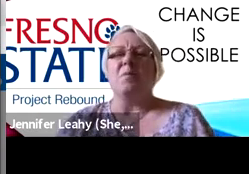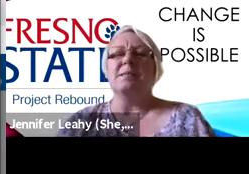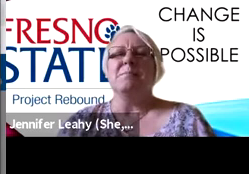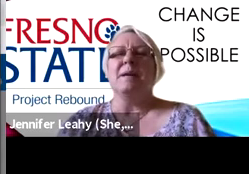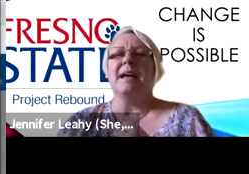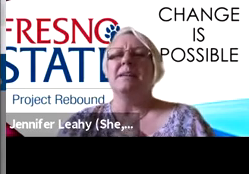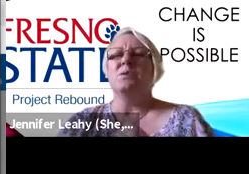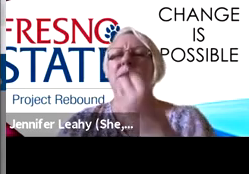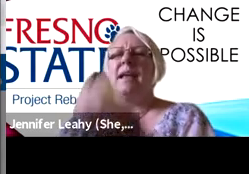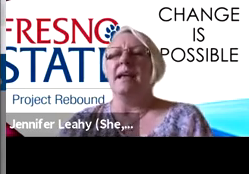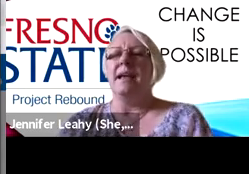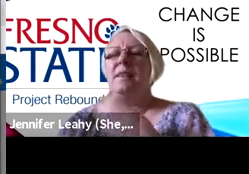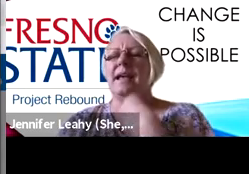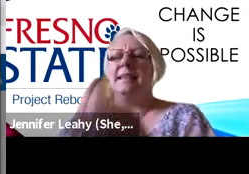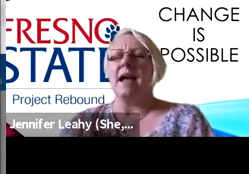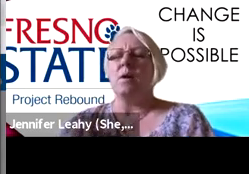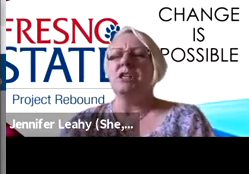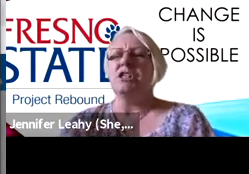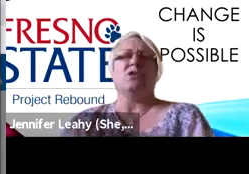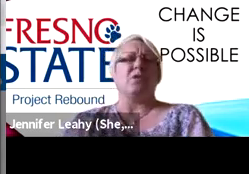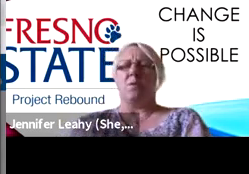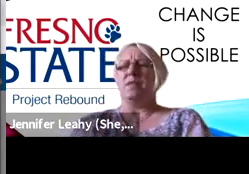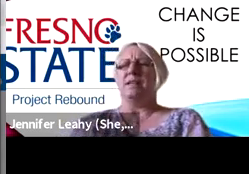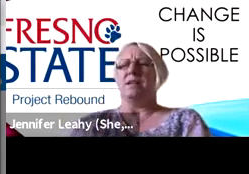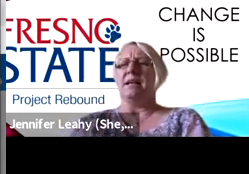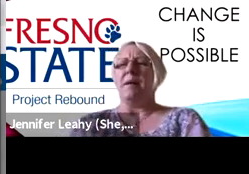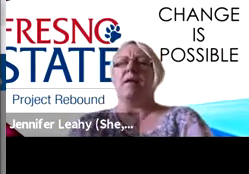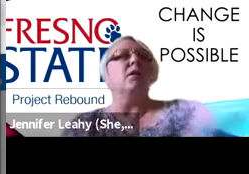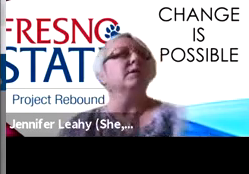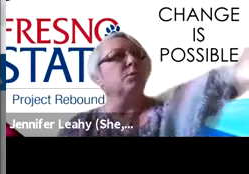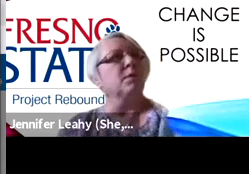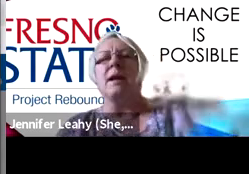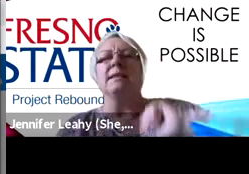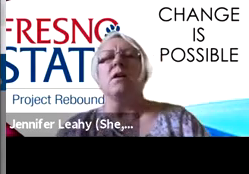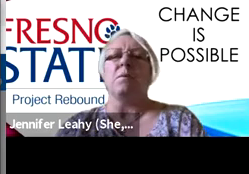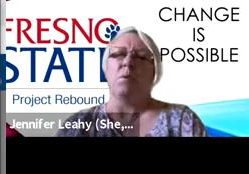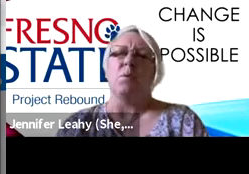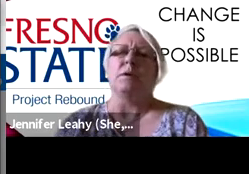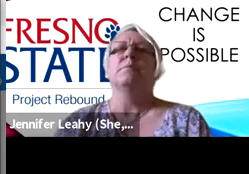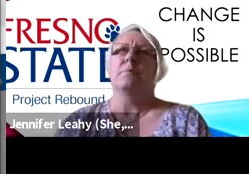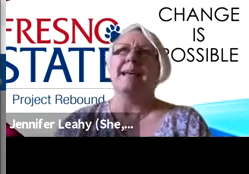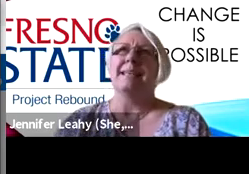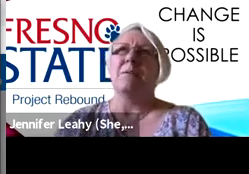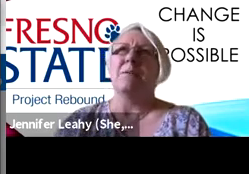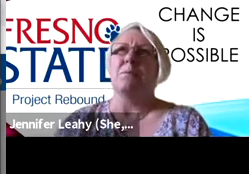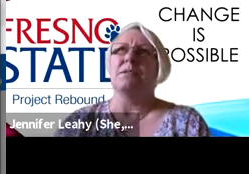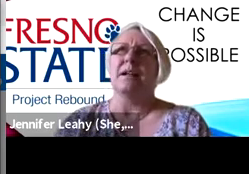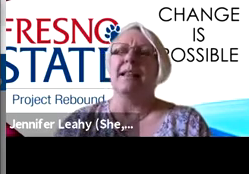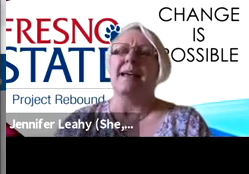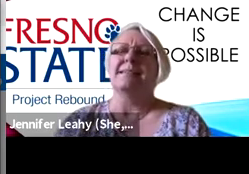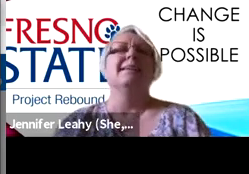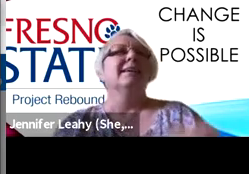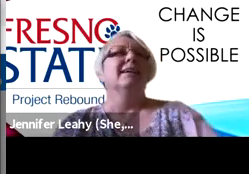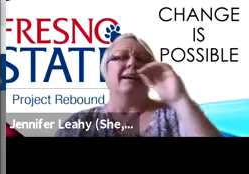it helps, because when they hit that question and they're like, what are they talking about? Oh, it's written right there on the board. Back in the day when we were